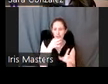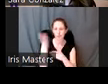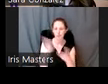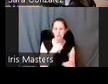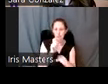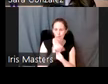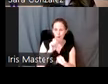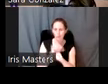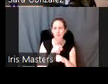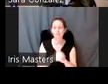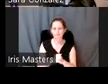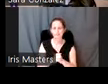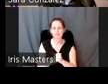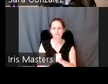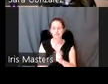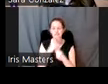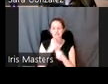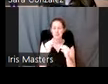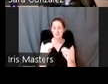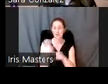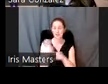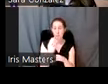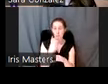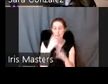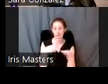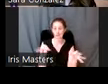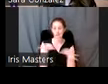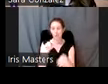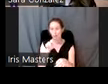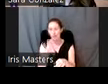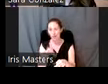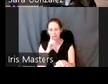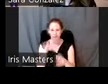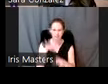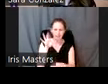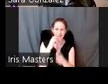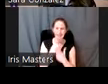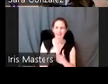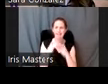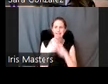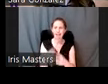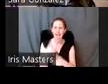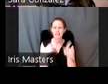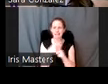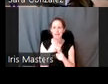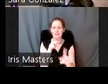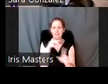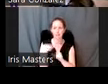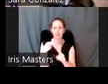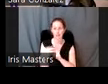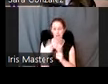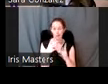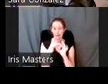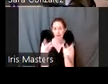to our work. And the methods that we use on the ground or in the lab to recover evidence guides what types of interpretations or